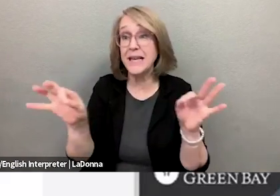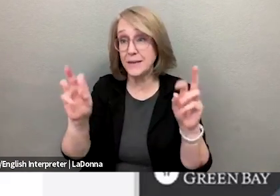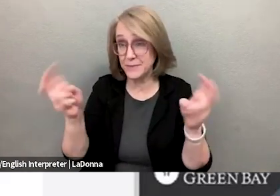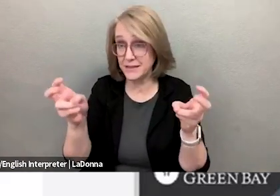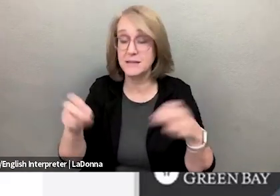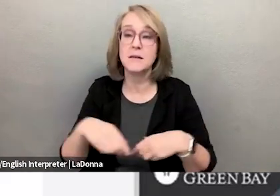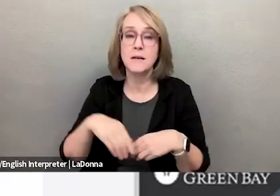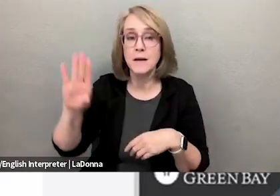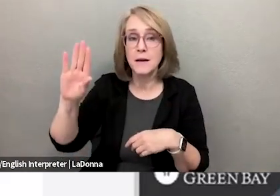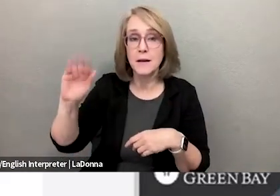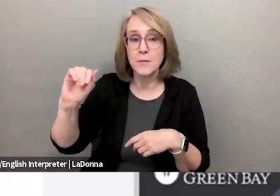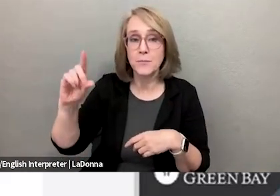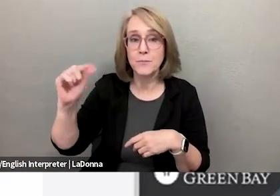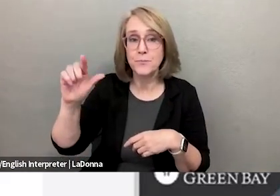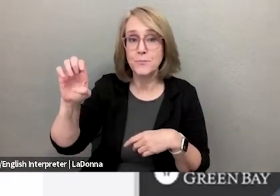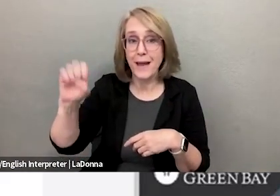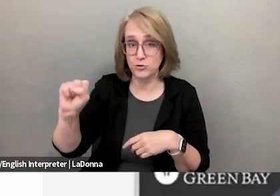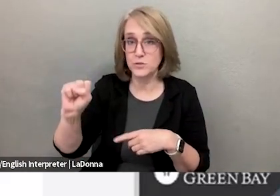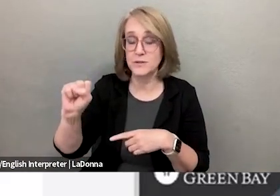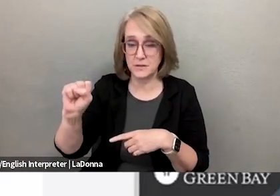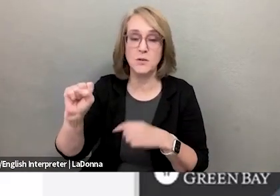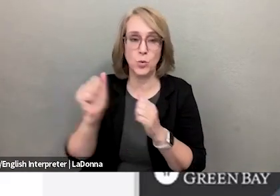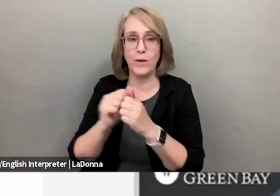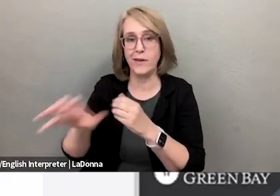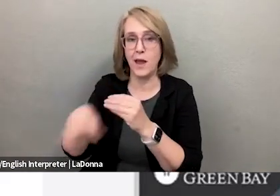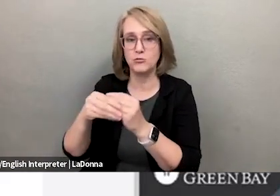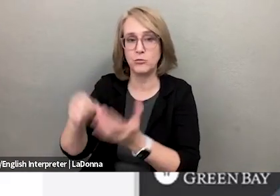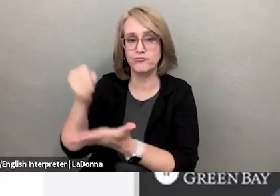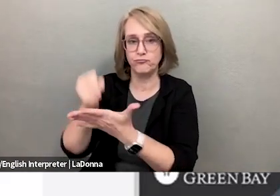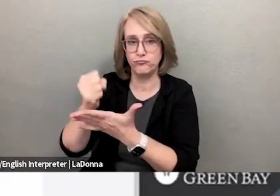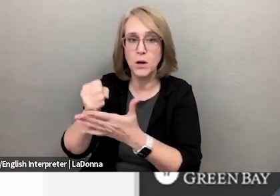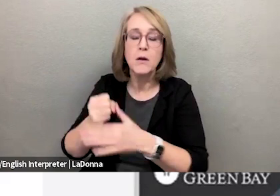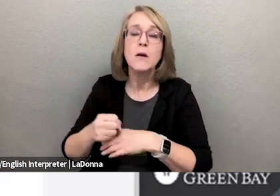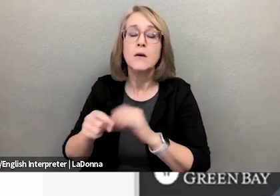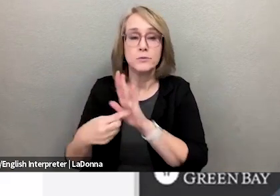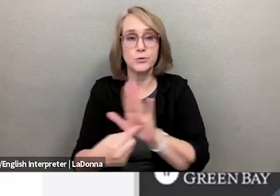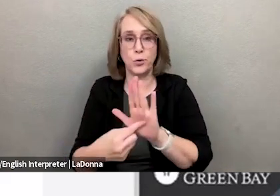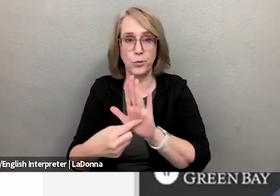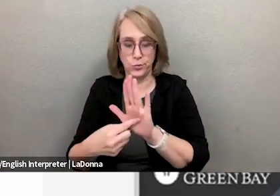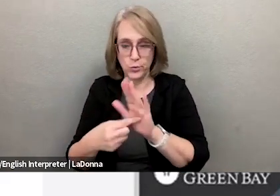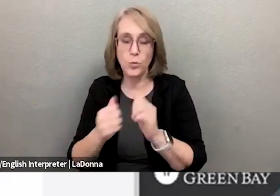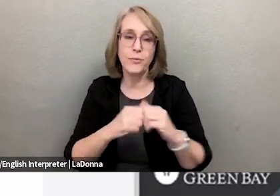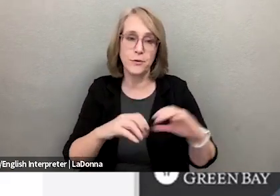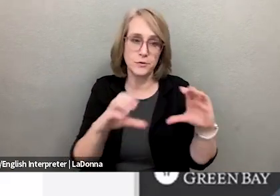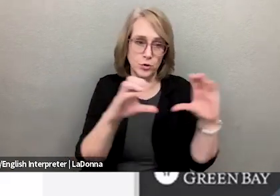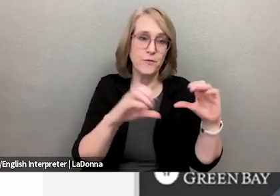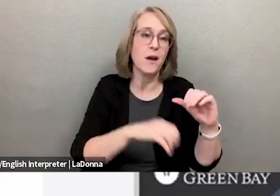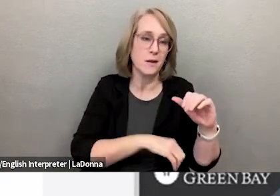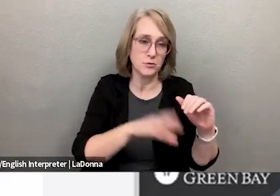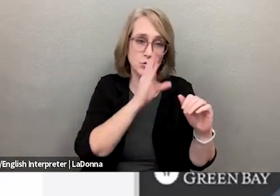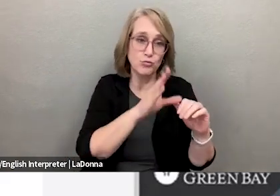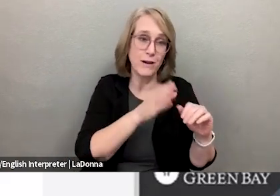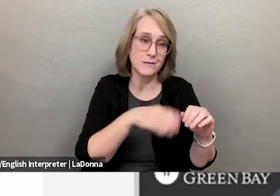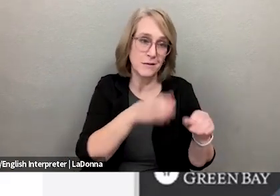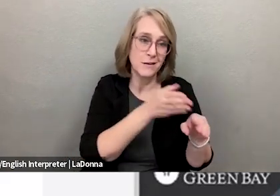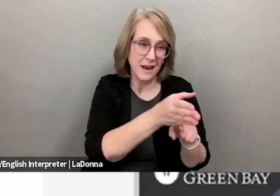looking forward to having as part of that accompanying training to go along with our certified direct care professional. And